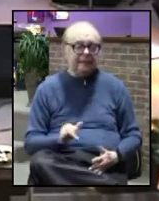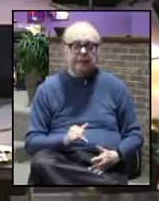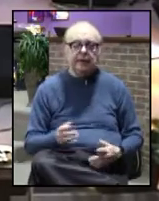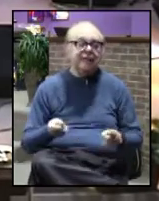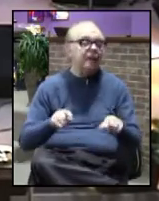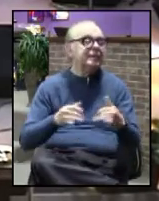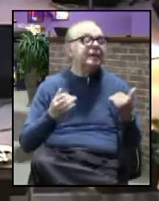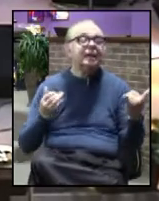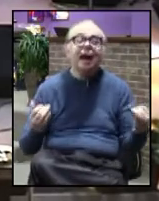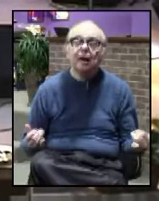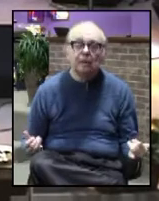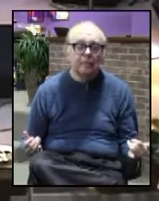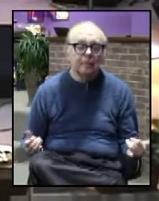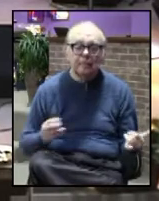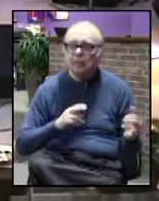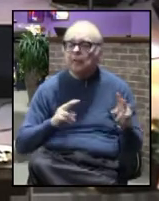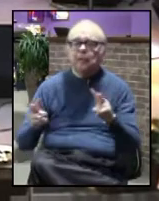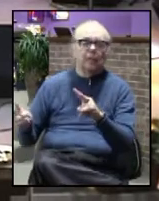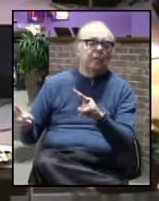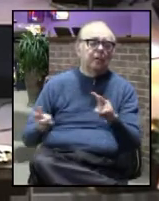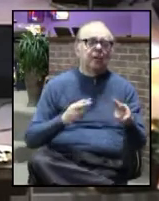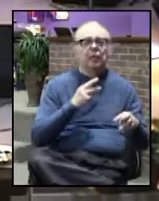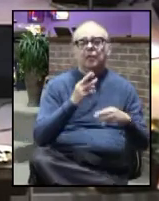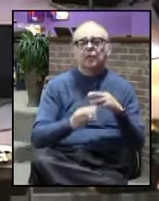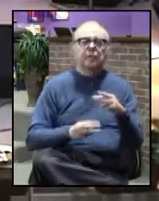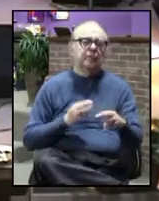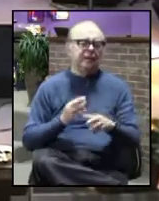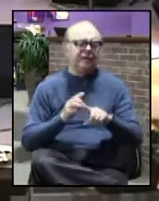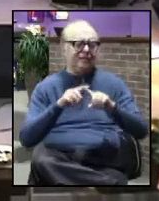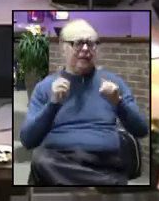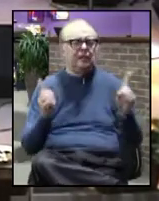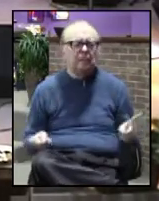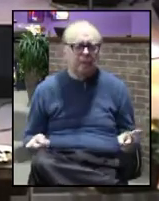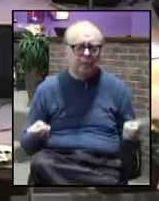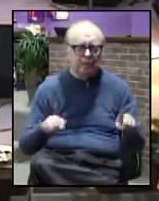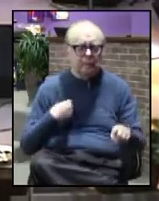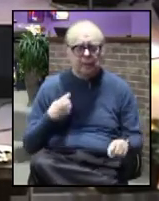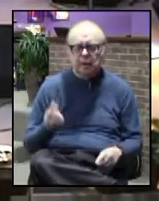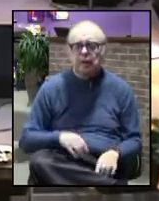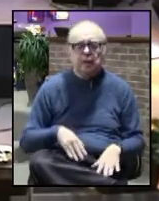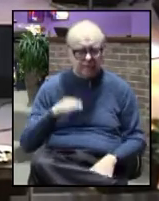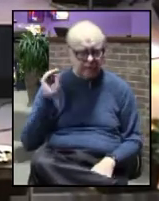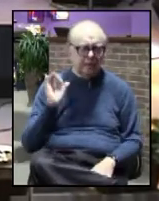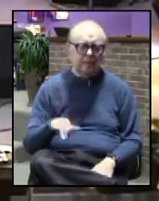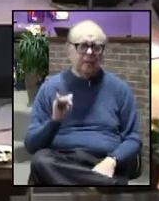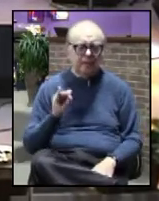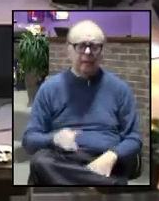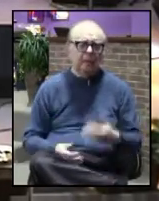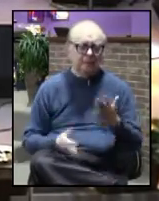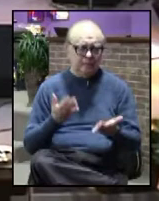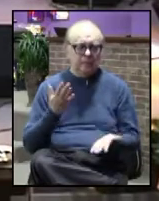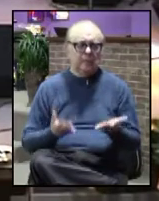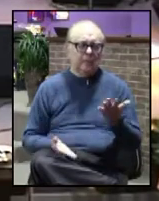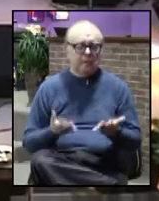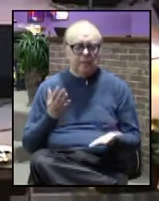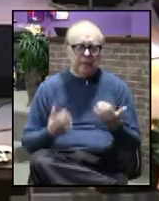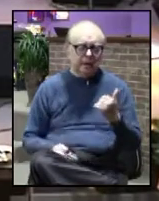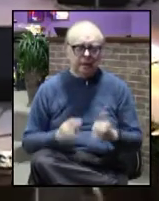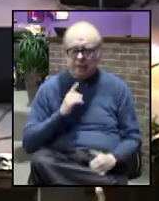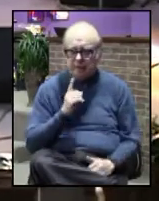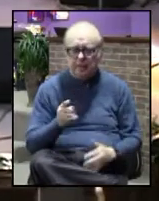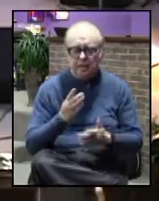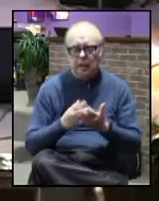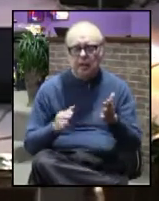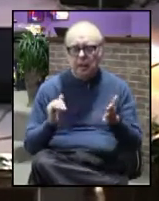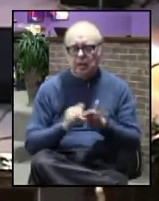today. We look around and we say the world is so much different than when we grew up. Yeah, it probably is. Because